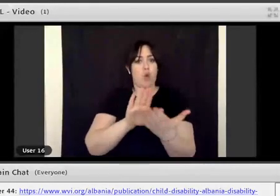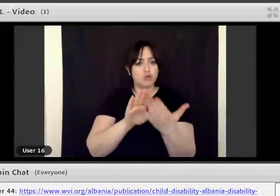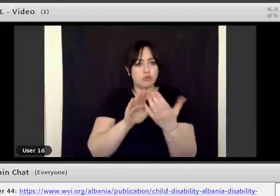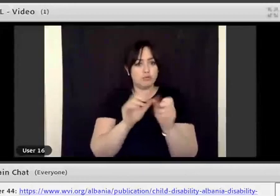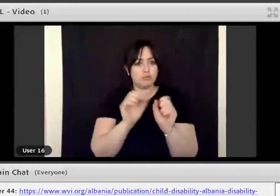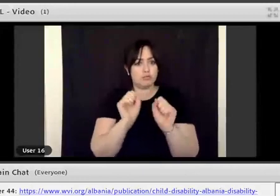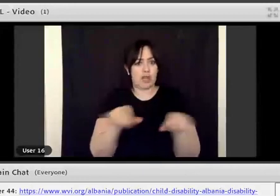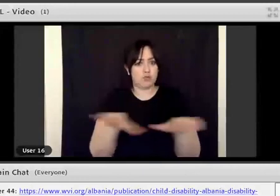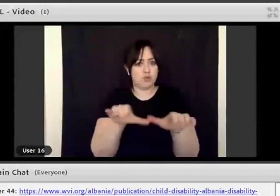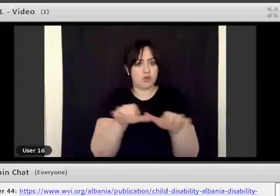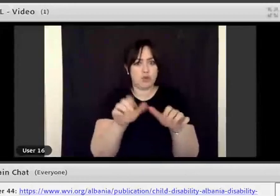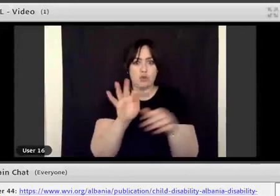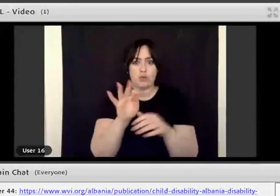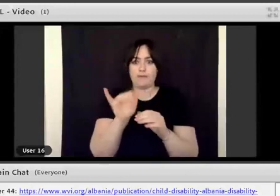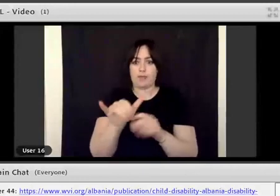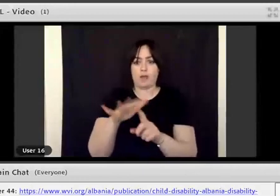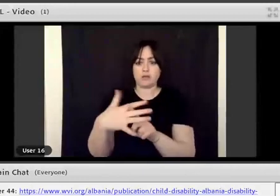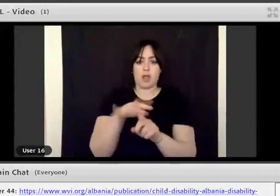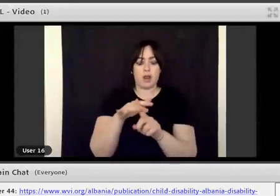do.